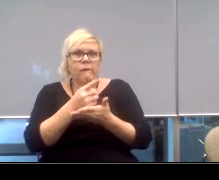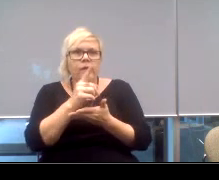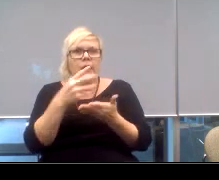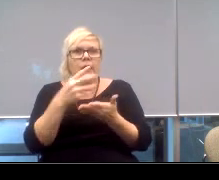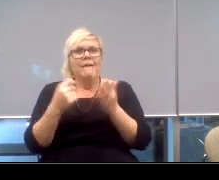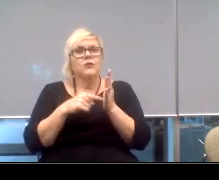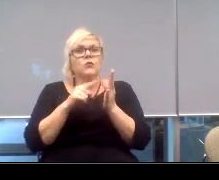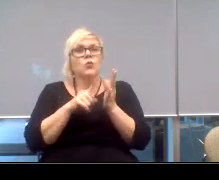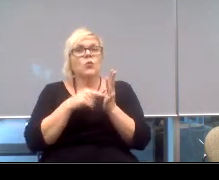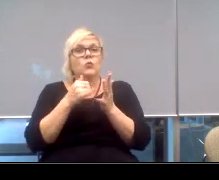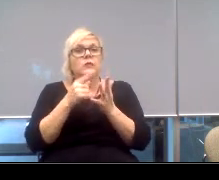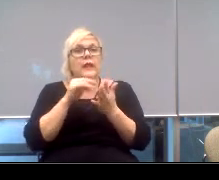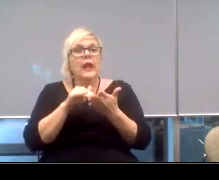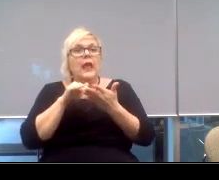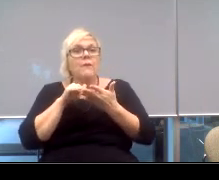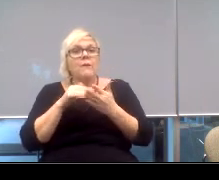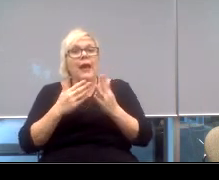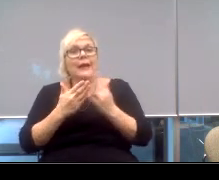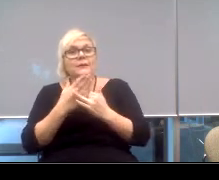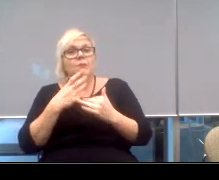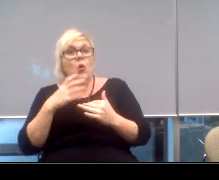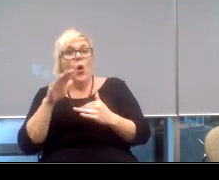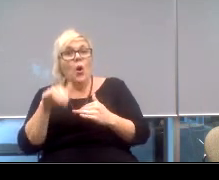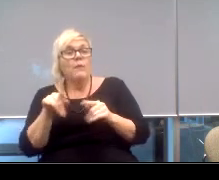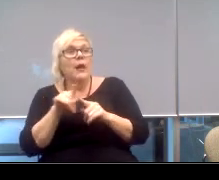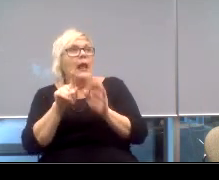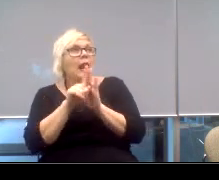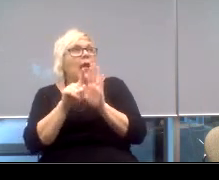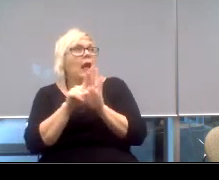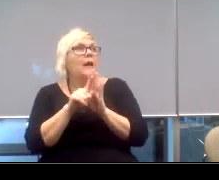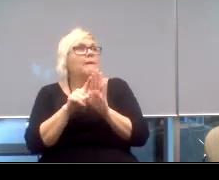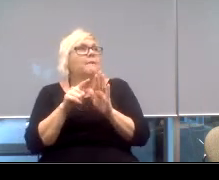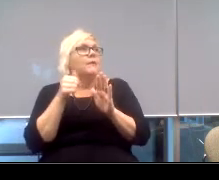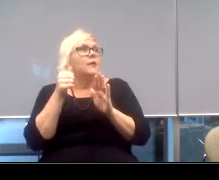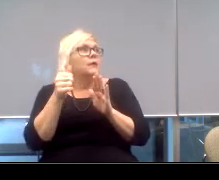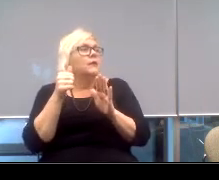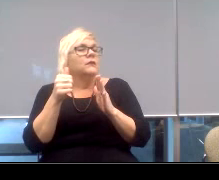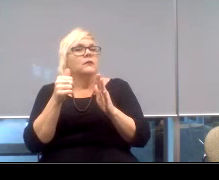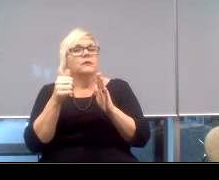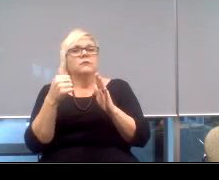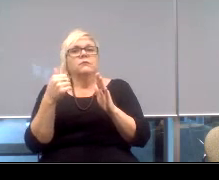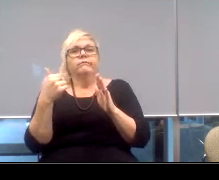home, environmental control systems, alarms, alerts, etc.